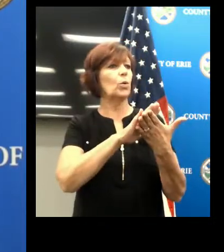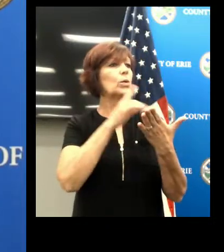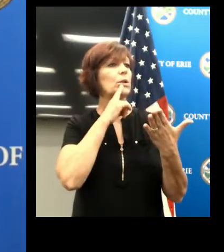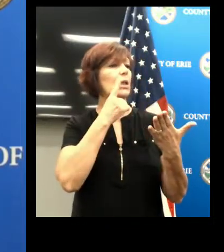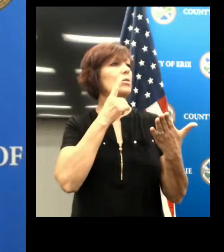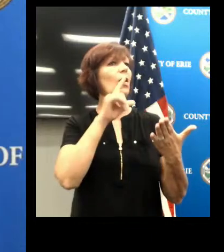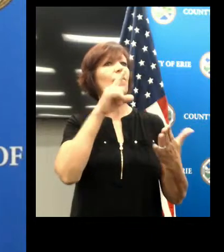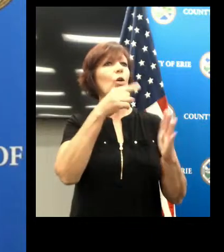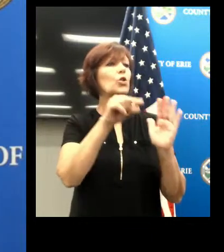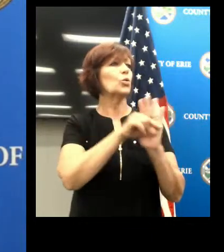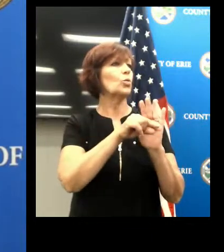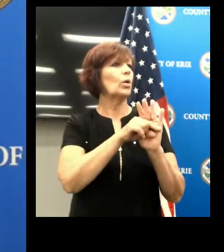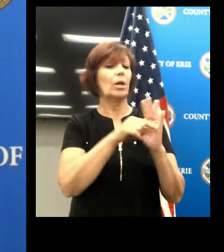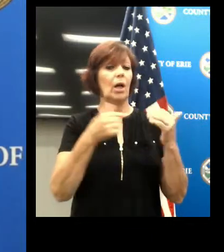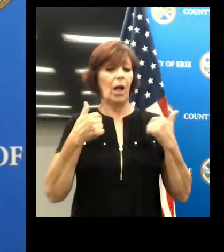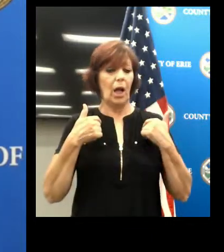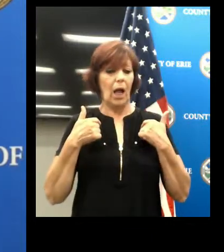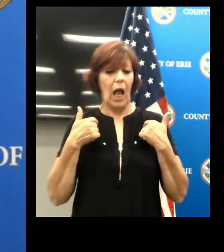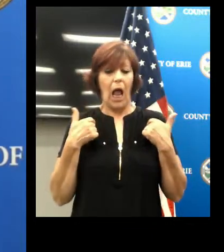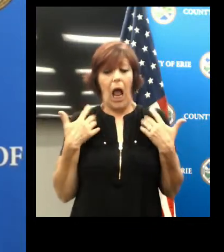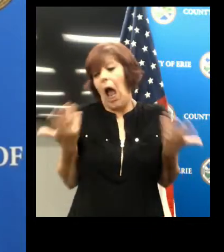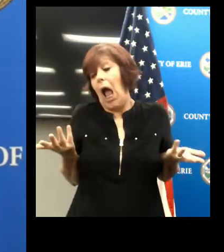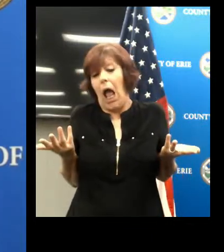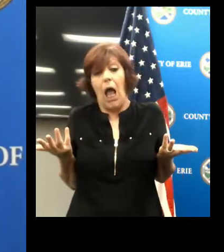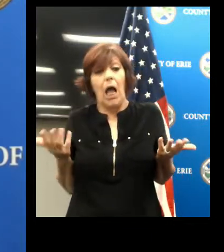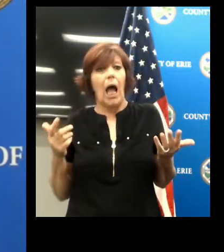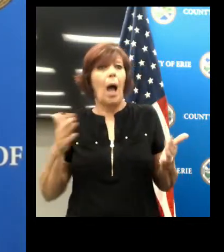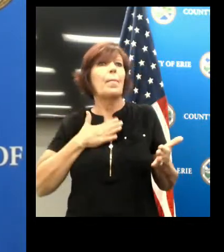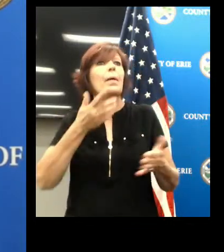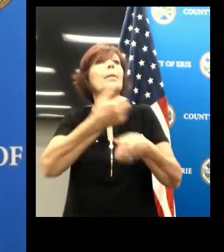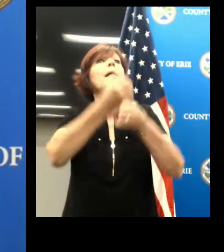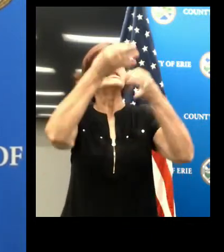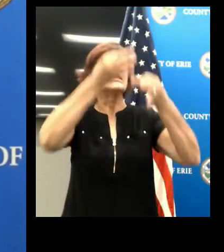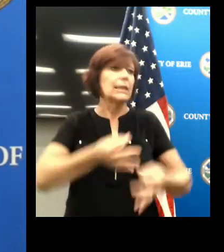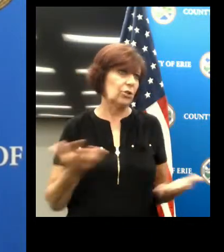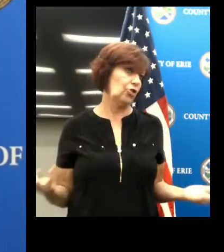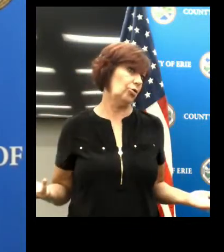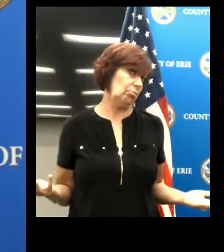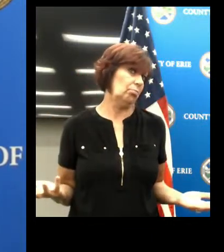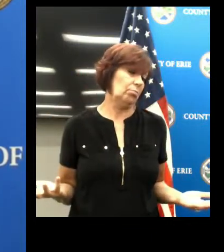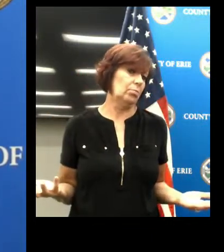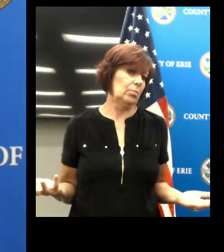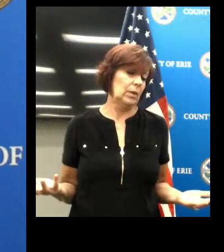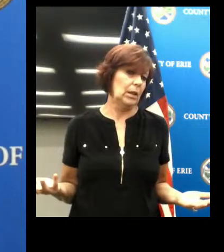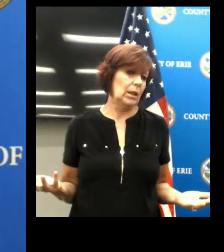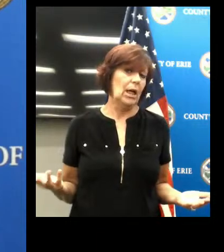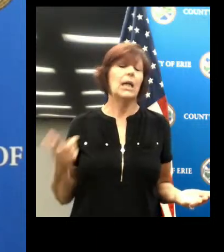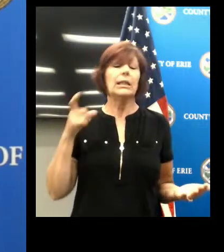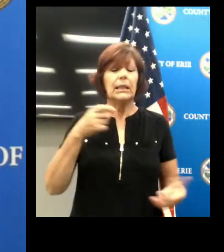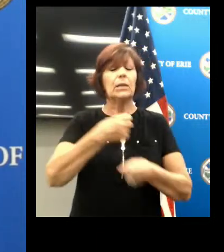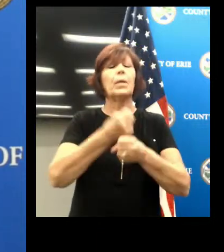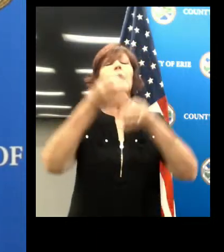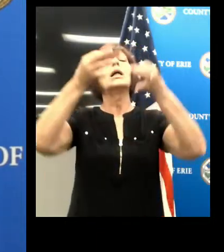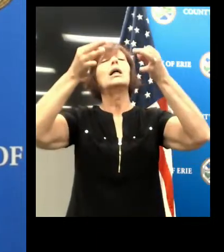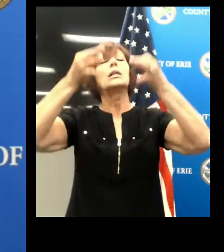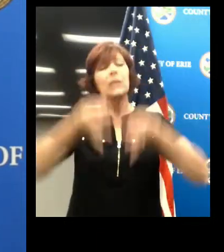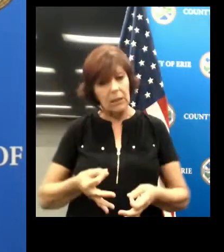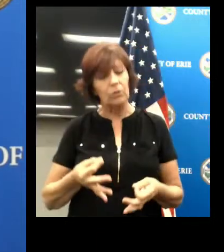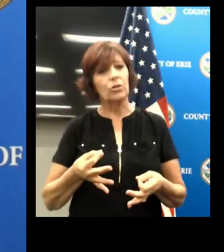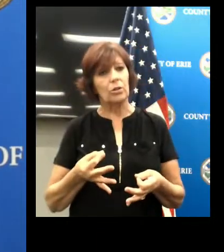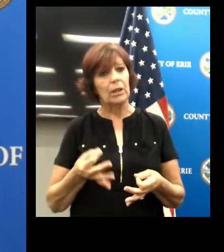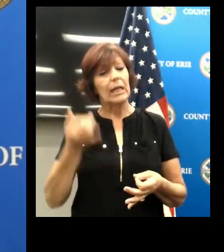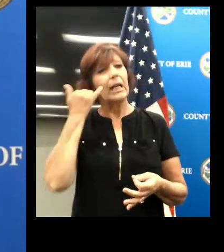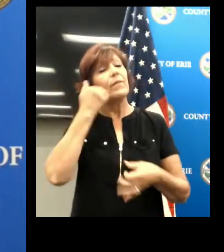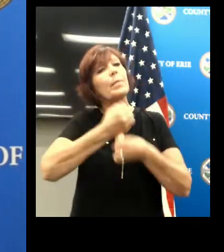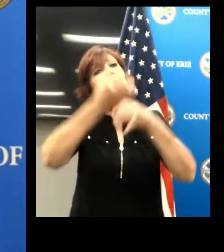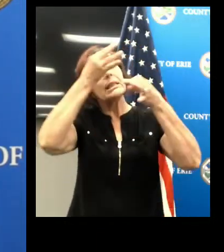first quarter. I didn't have a feeling one way or another, but I was happy they made the decision. I was very happy they made a decision, because at least